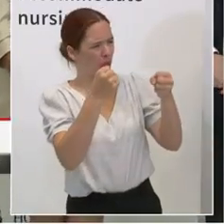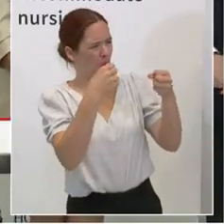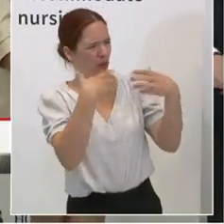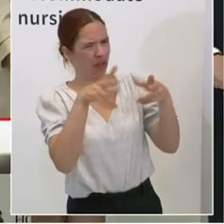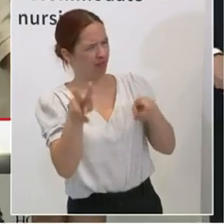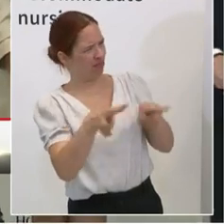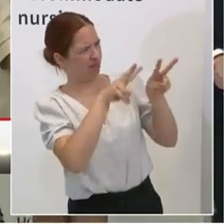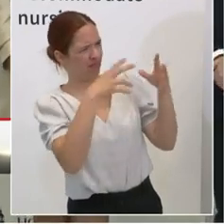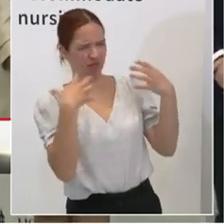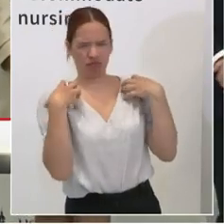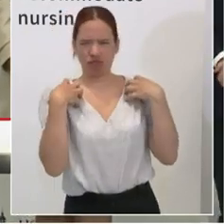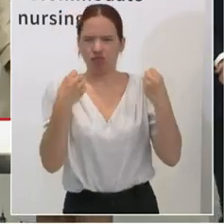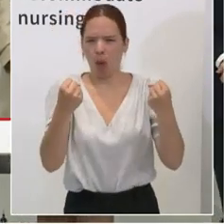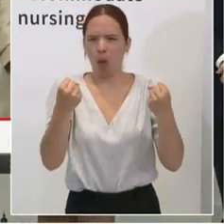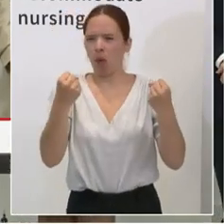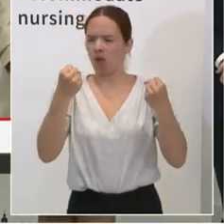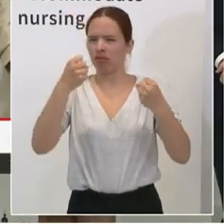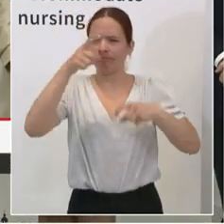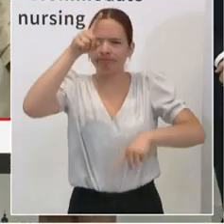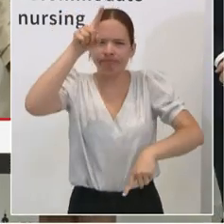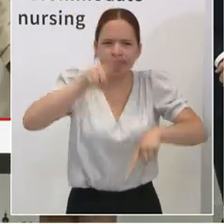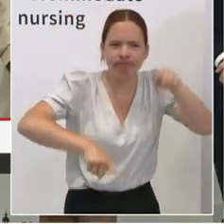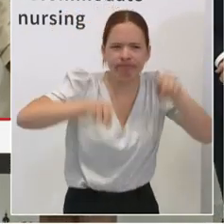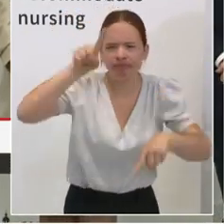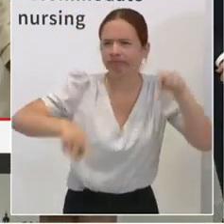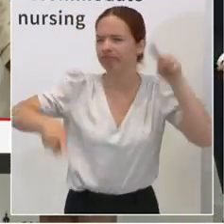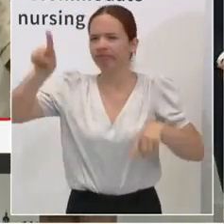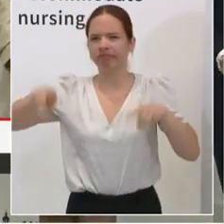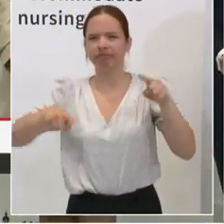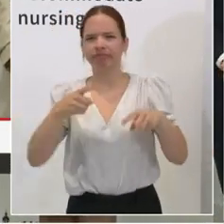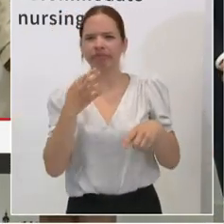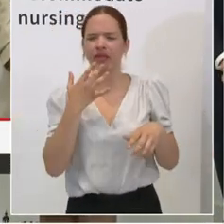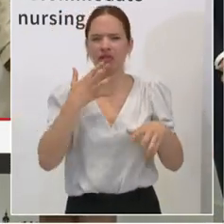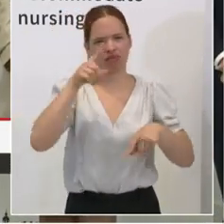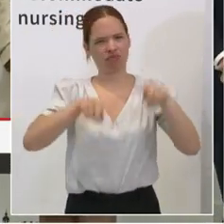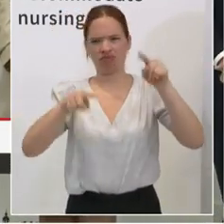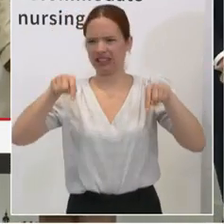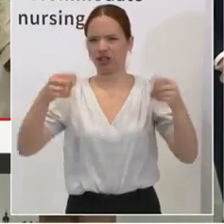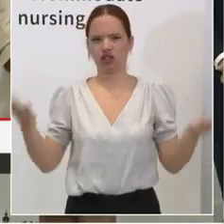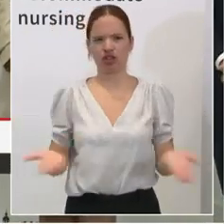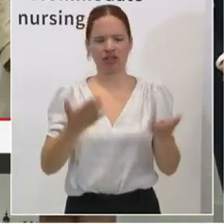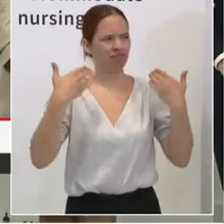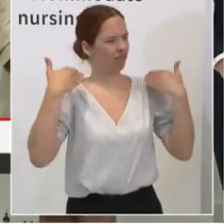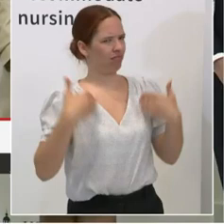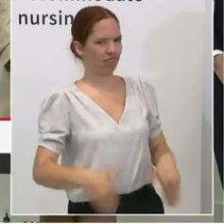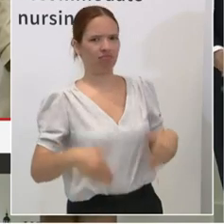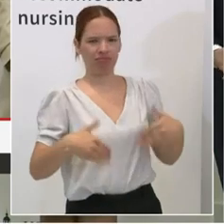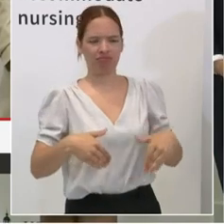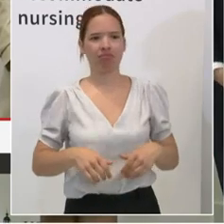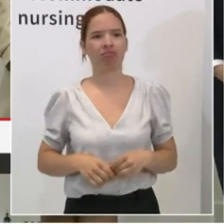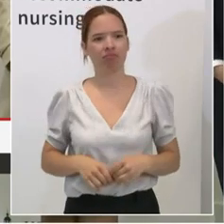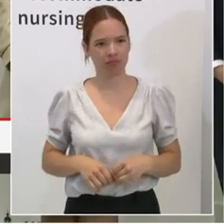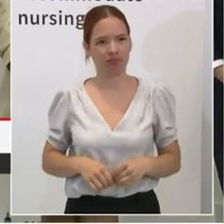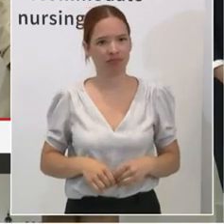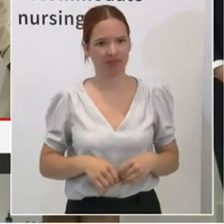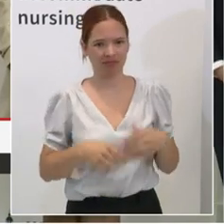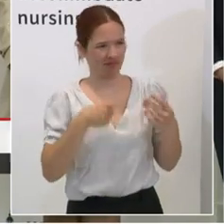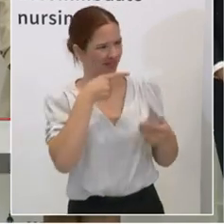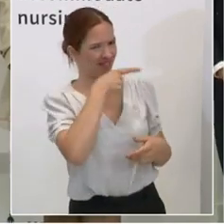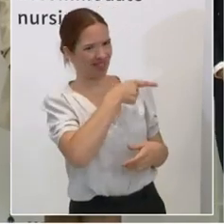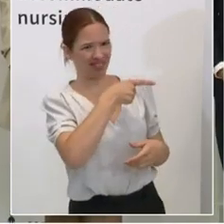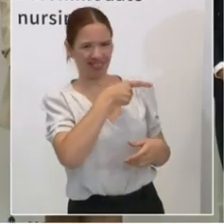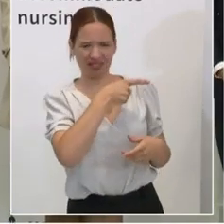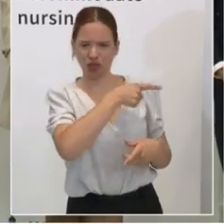economy. Mayor Bowser is committed to an equal agenda. She has made significant investments in health equity